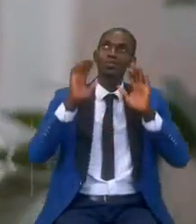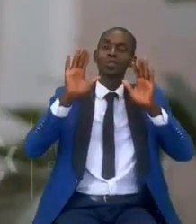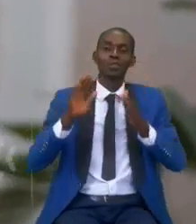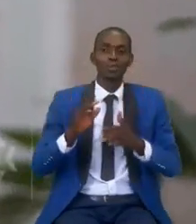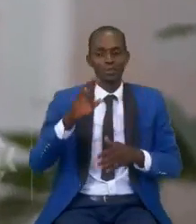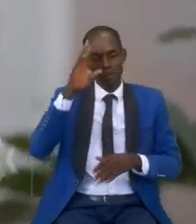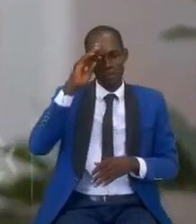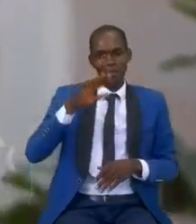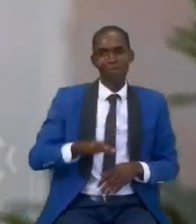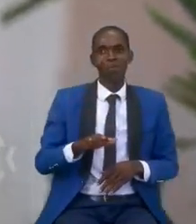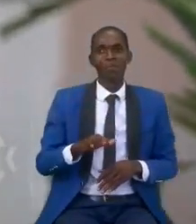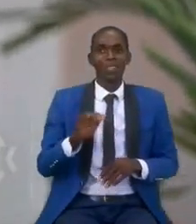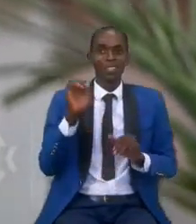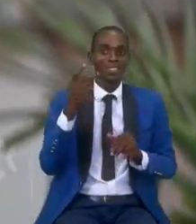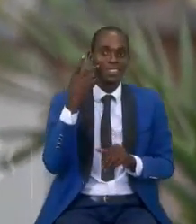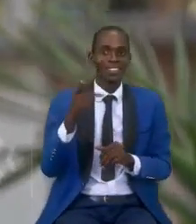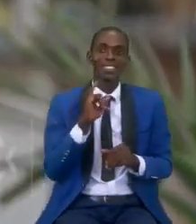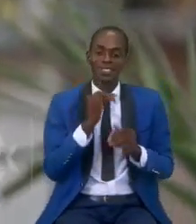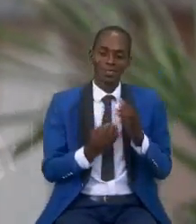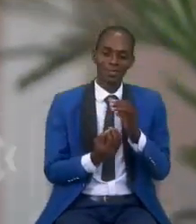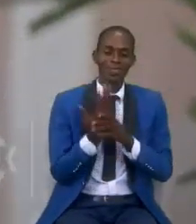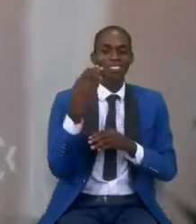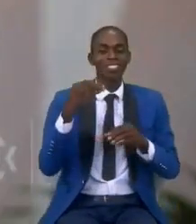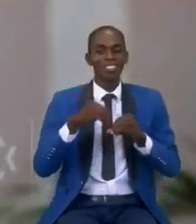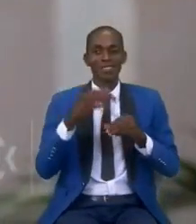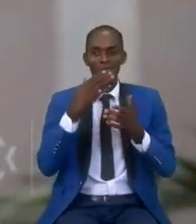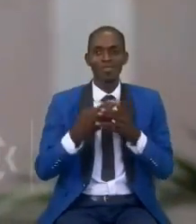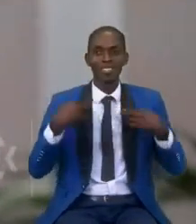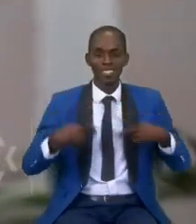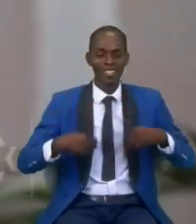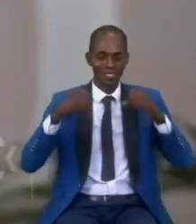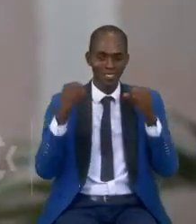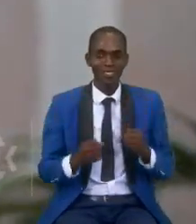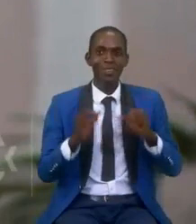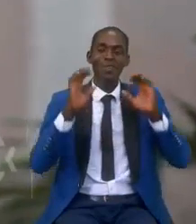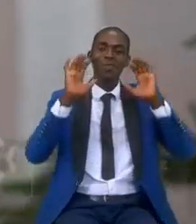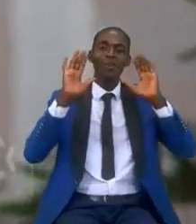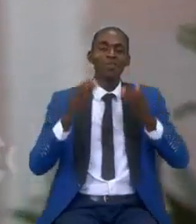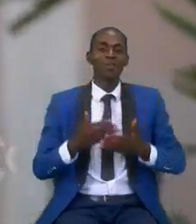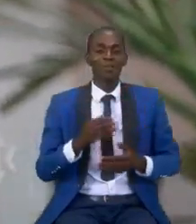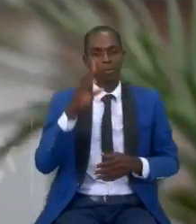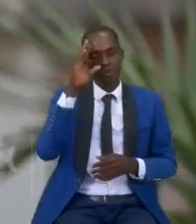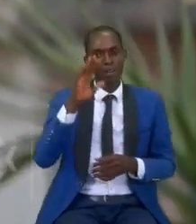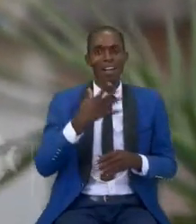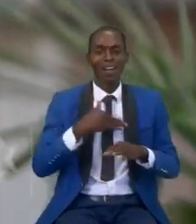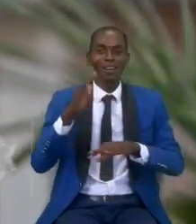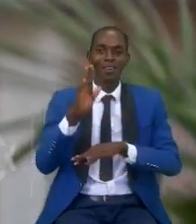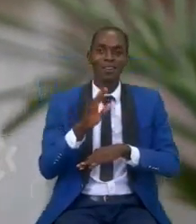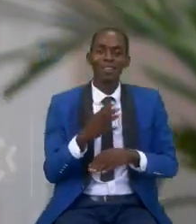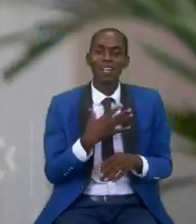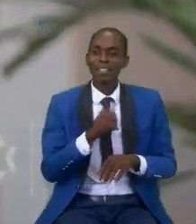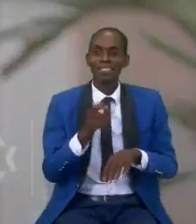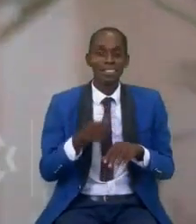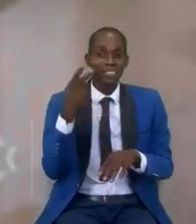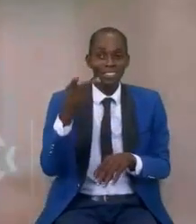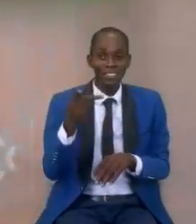strong. He's a wonderful boy. And I called him, every time I look at him, I called him GCK baby, because it is through this program that God used